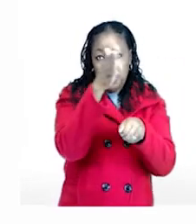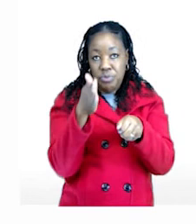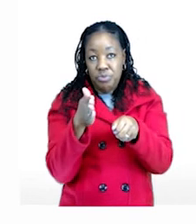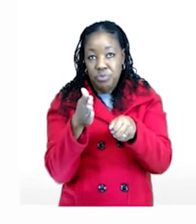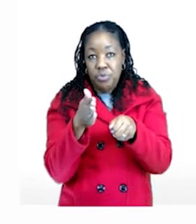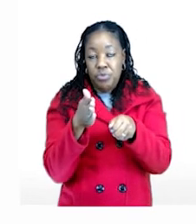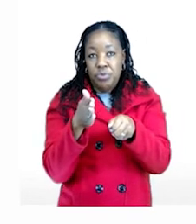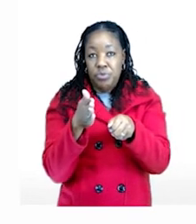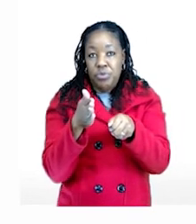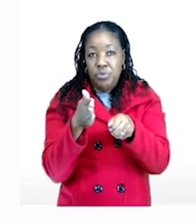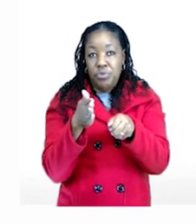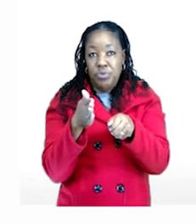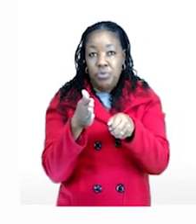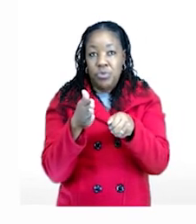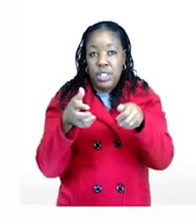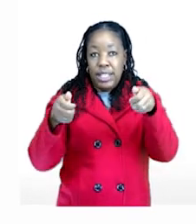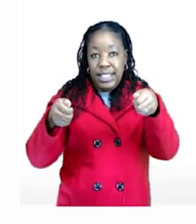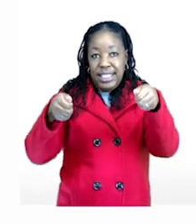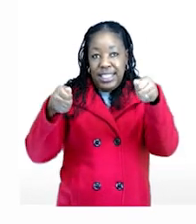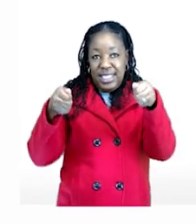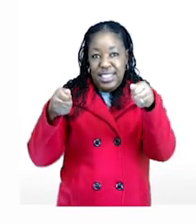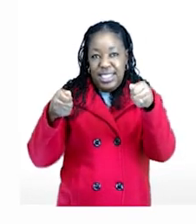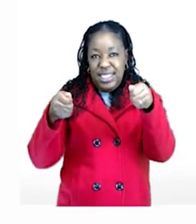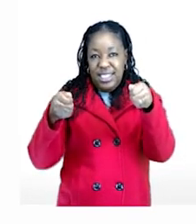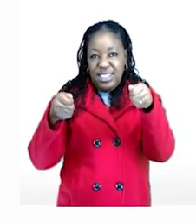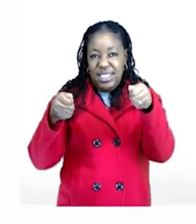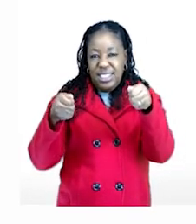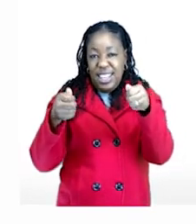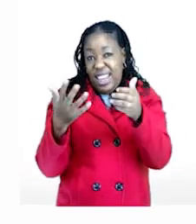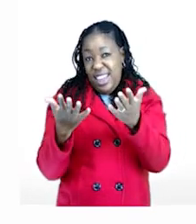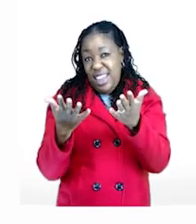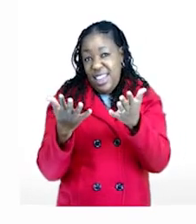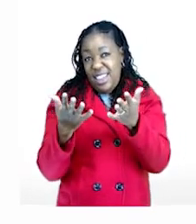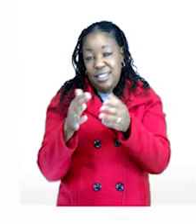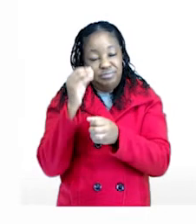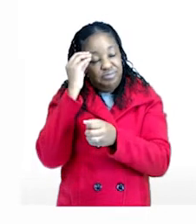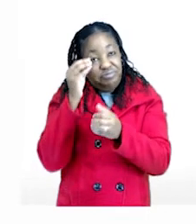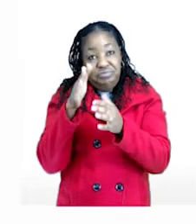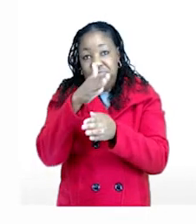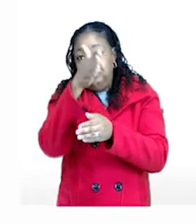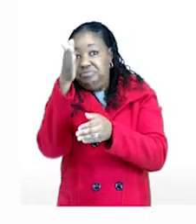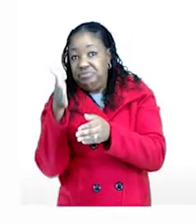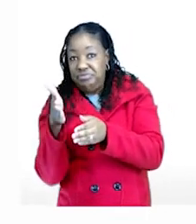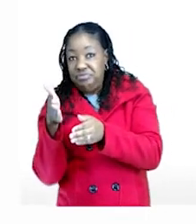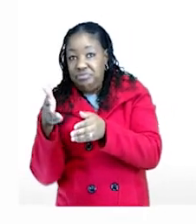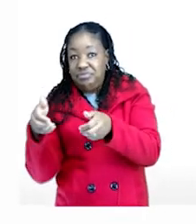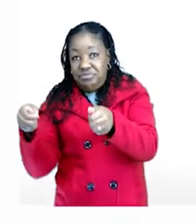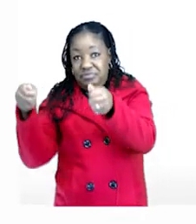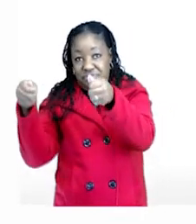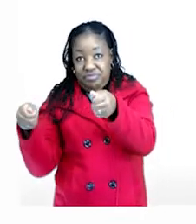There is something missing on jar number 2. Let's look at the third jar. It has